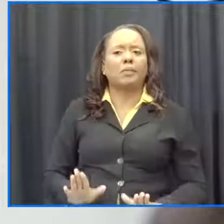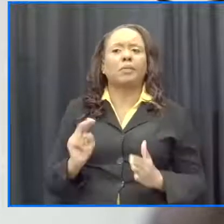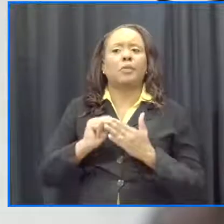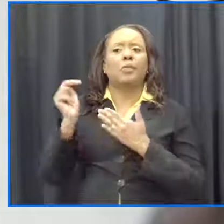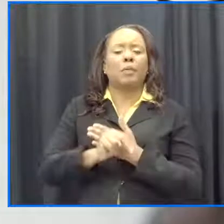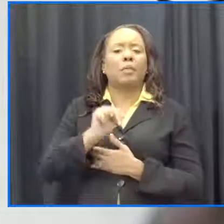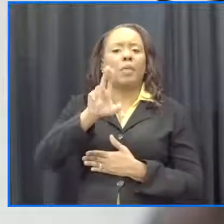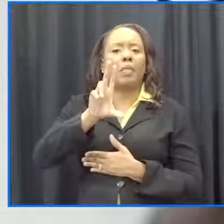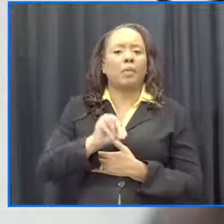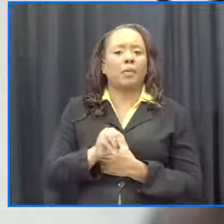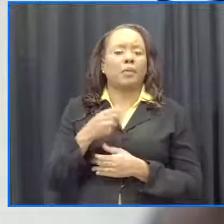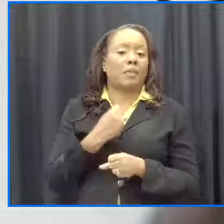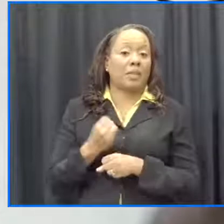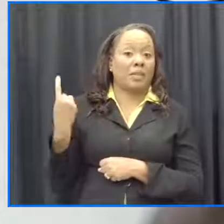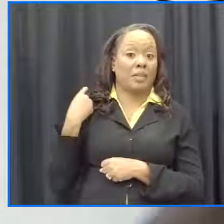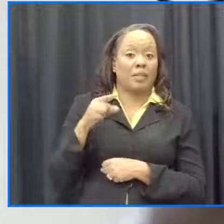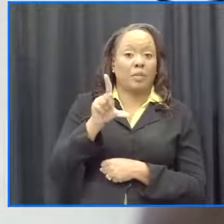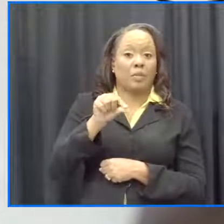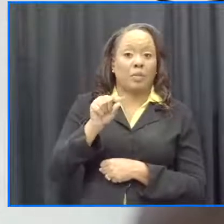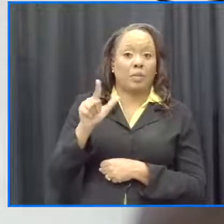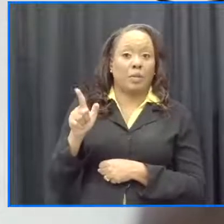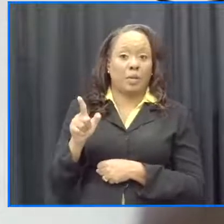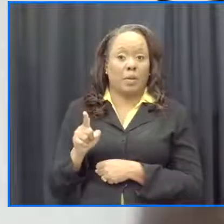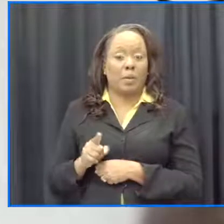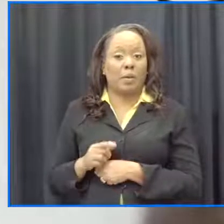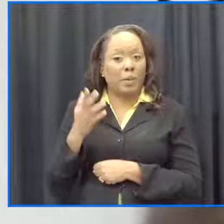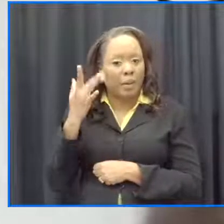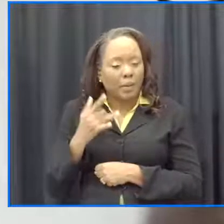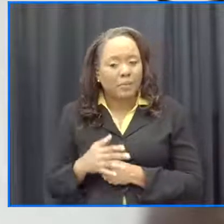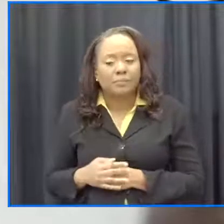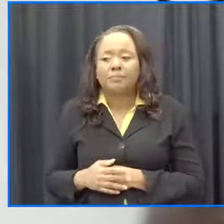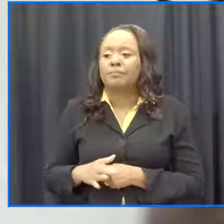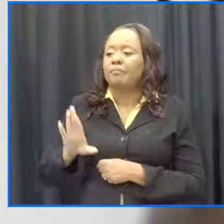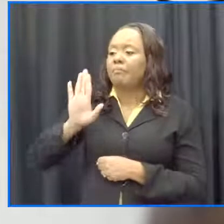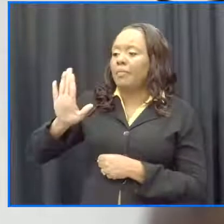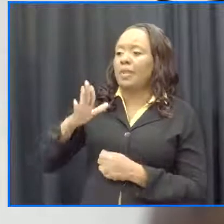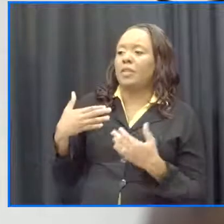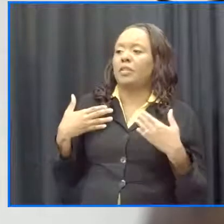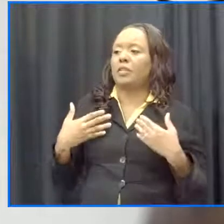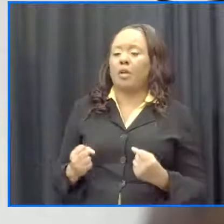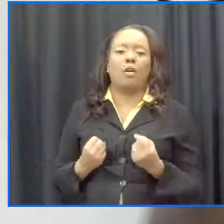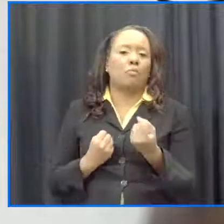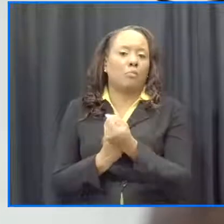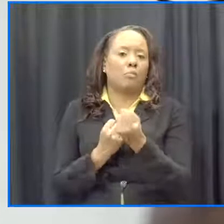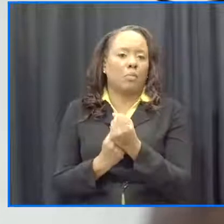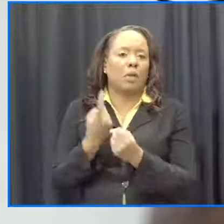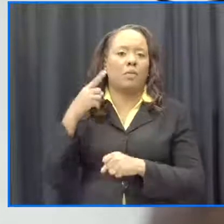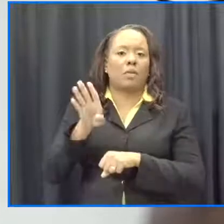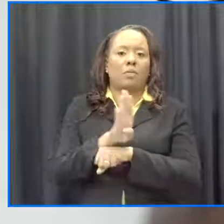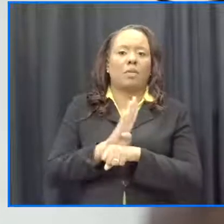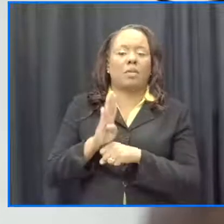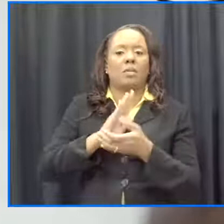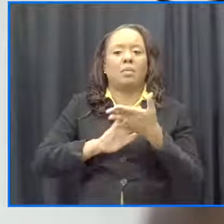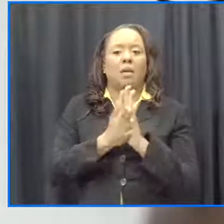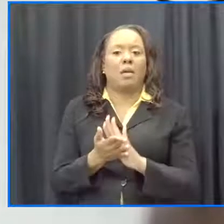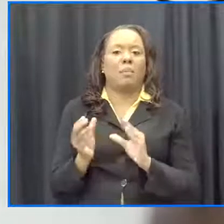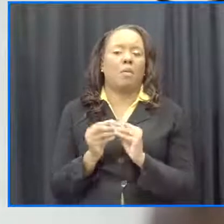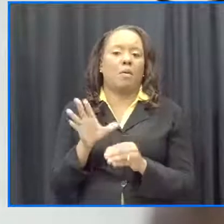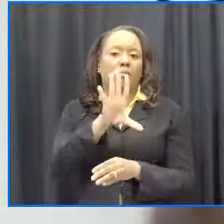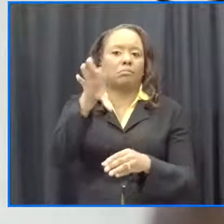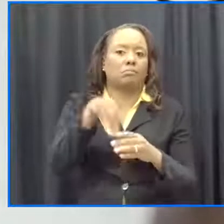30th, 2021 for, and I quote, his strong commitment to seeing Barbados become a place